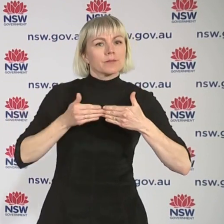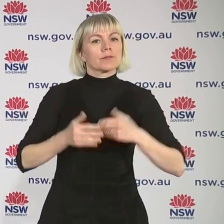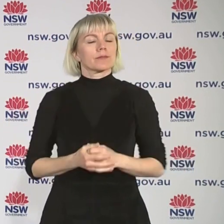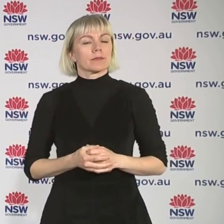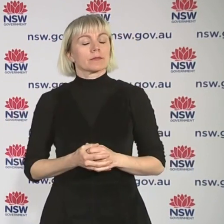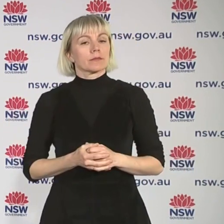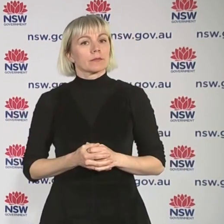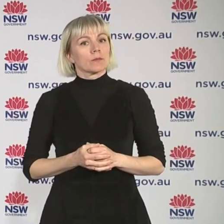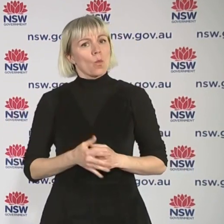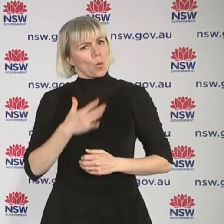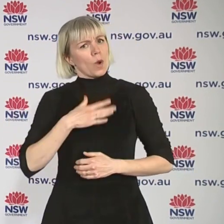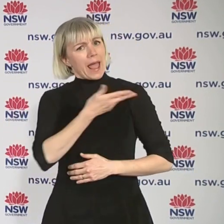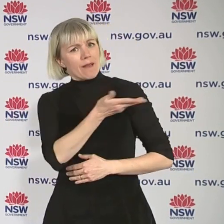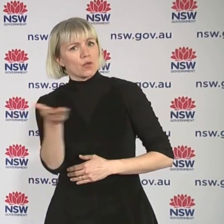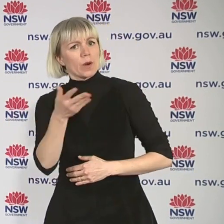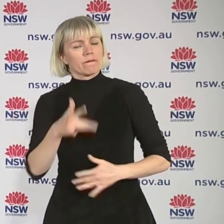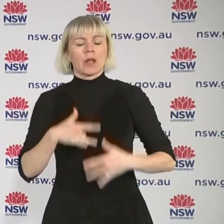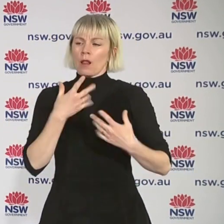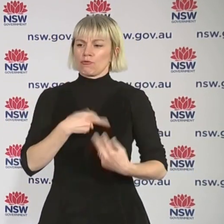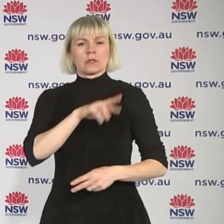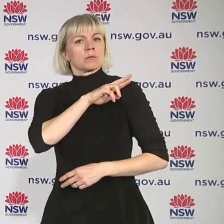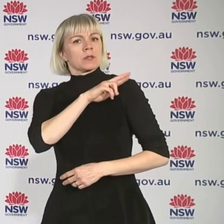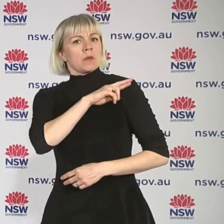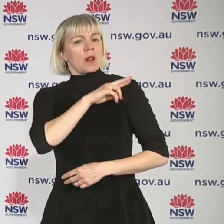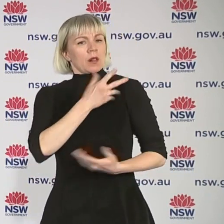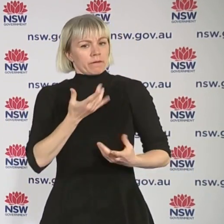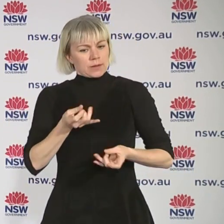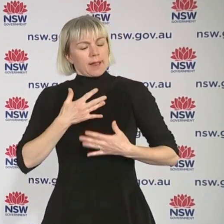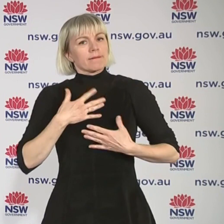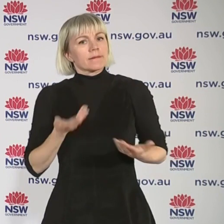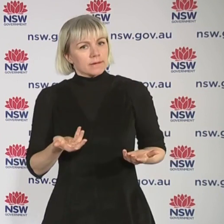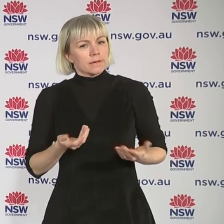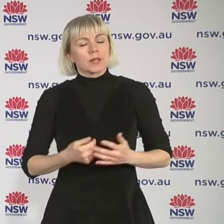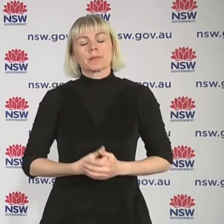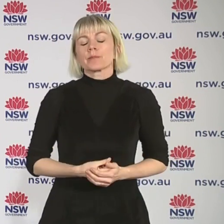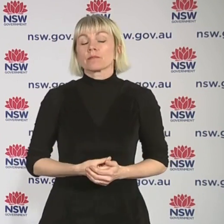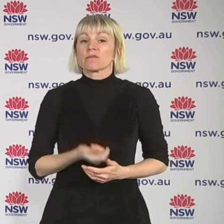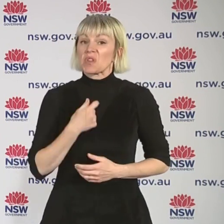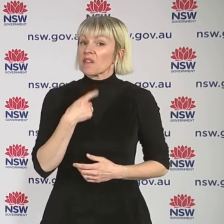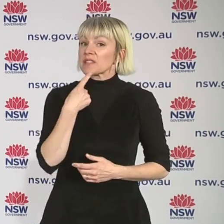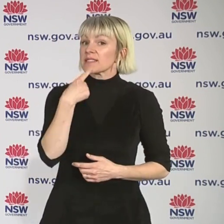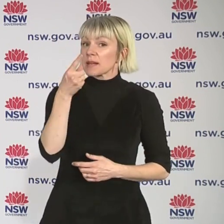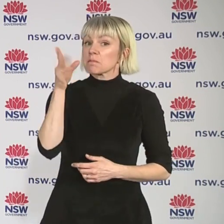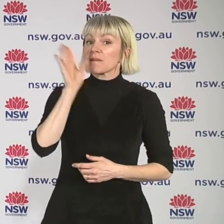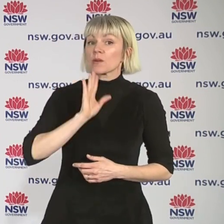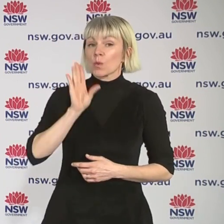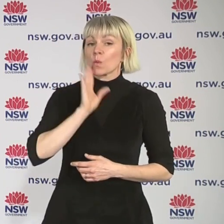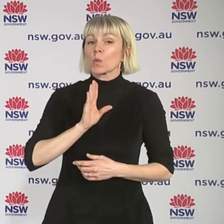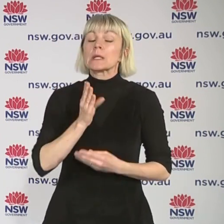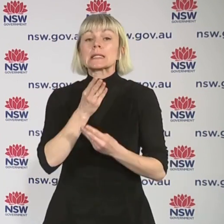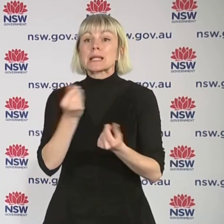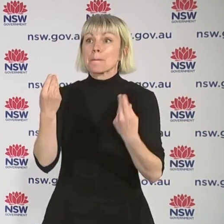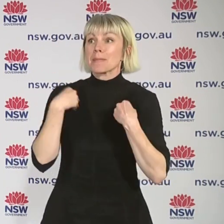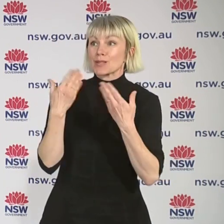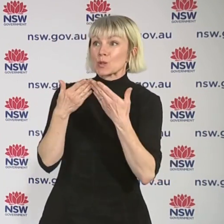but also the opportunities they have. So, as the Deputy Premier and I have said on a number of occasions, some individuals or businesses might go backwards